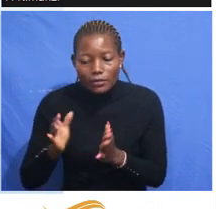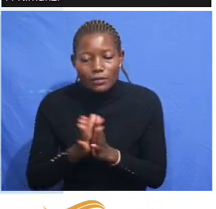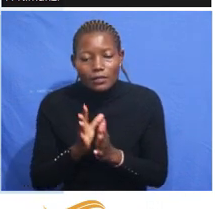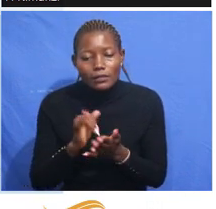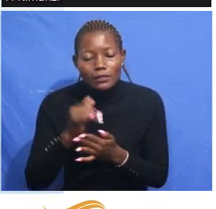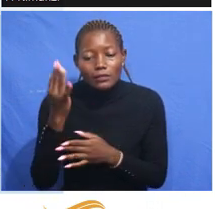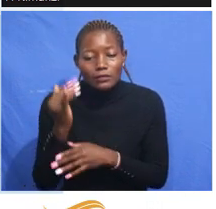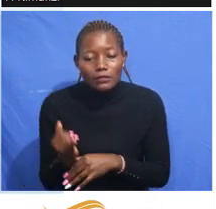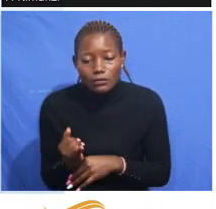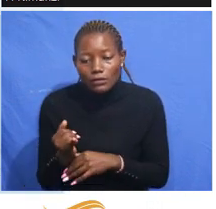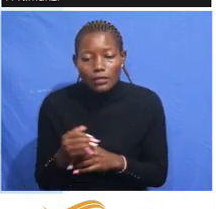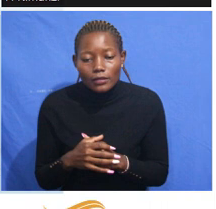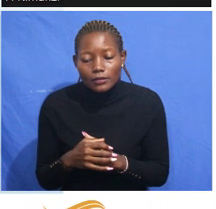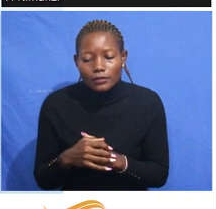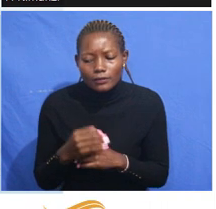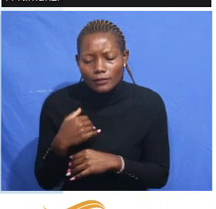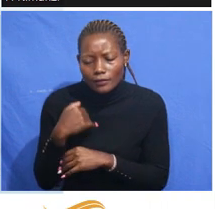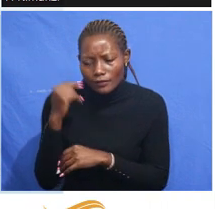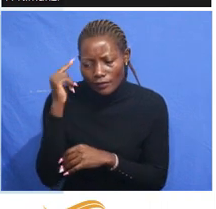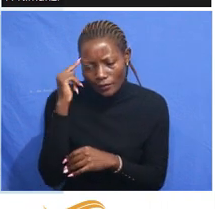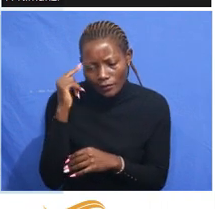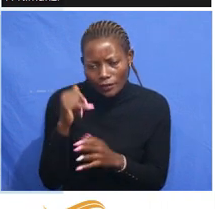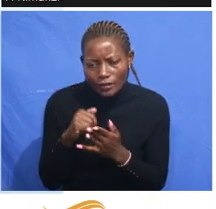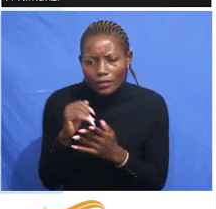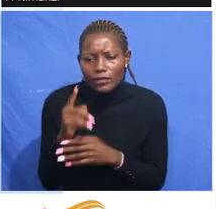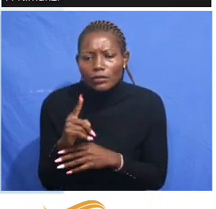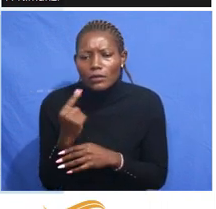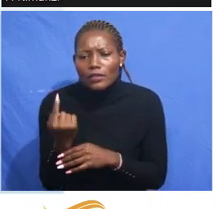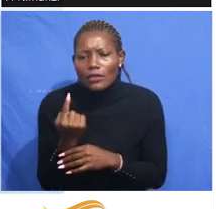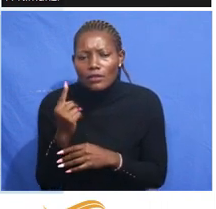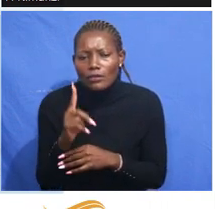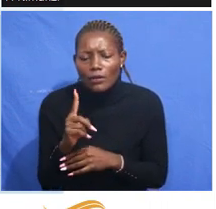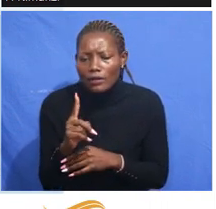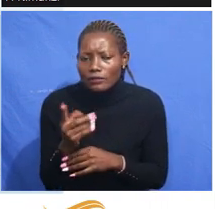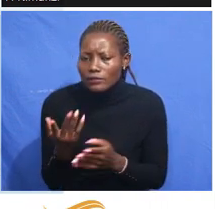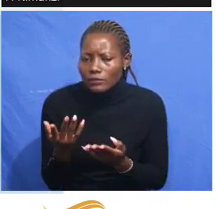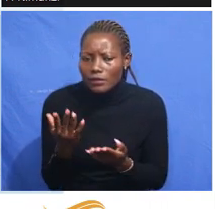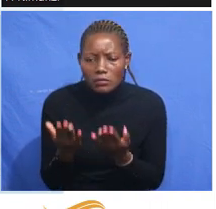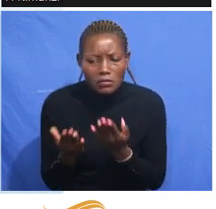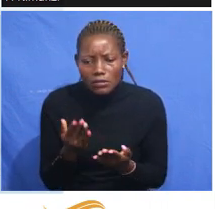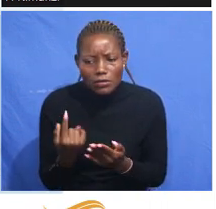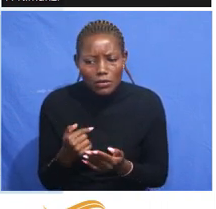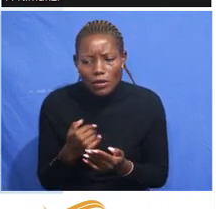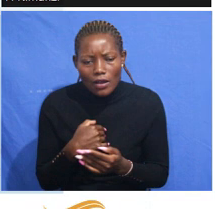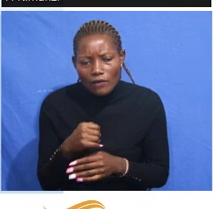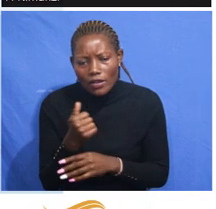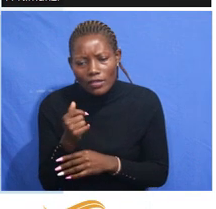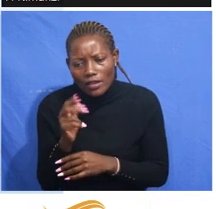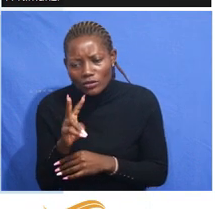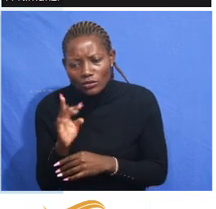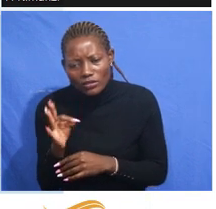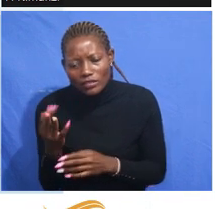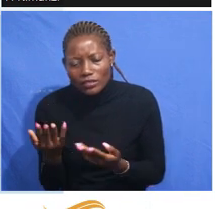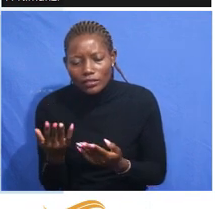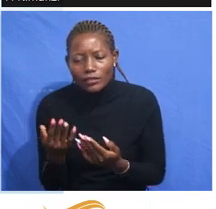the condyloid joint, and I think it could be the only one. I stand to be corrected. Maybe there are 1 or 2 other condyloid joints.